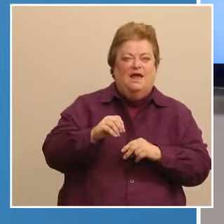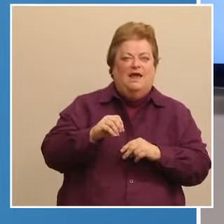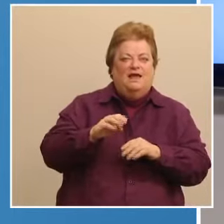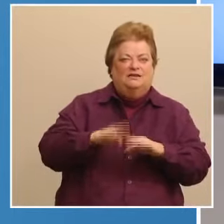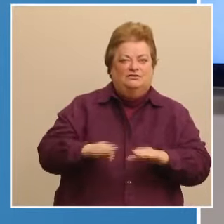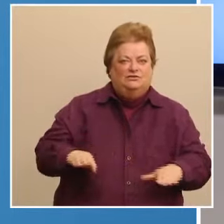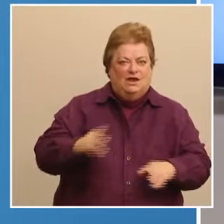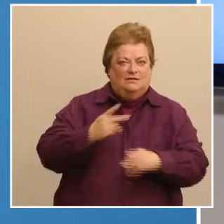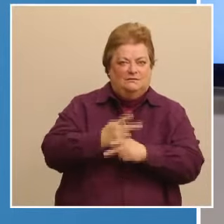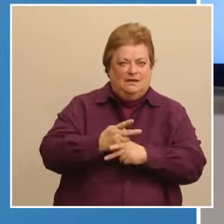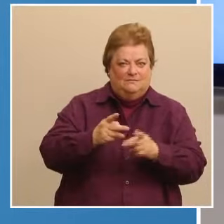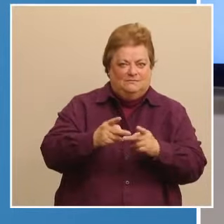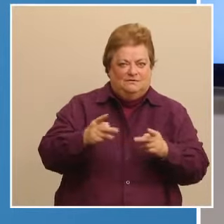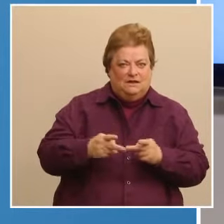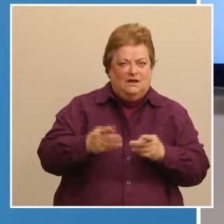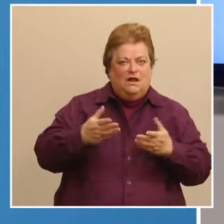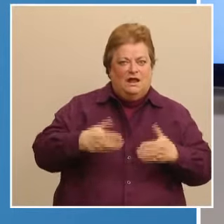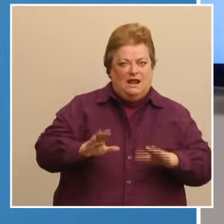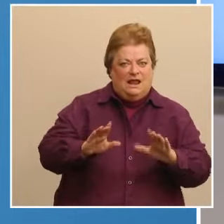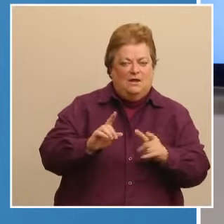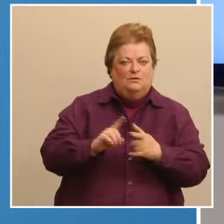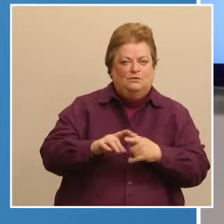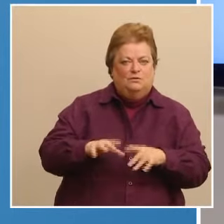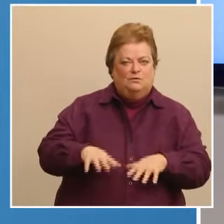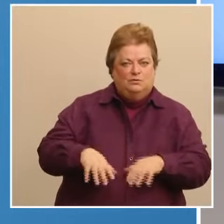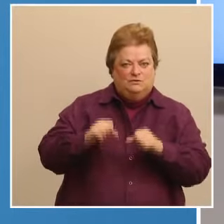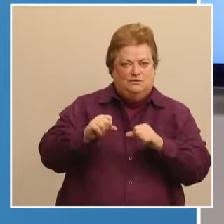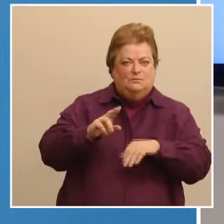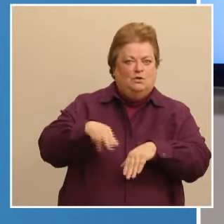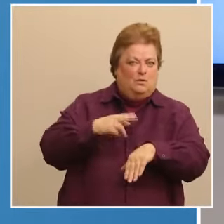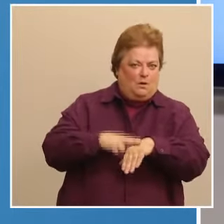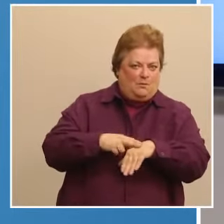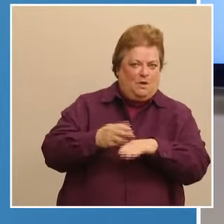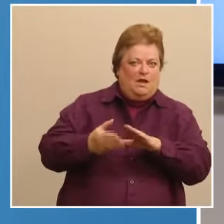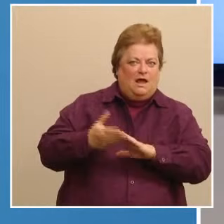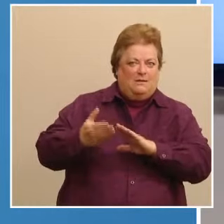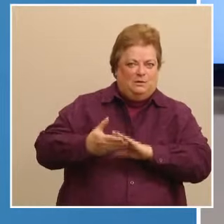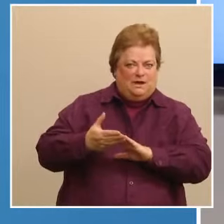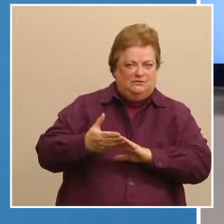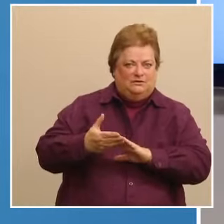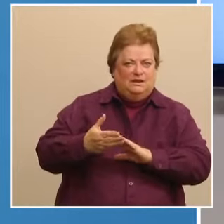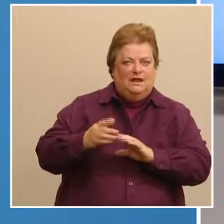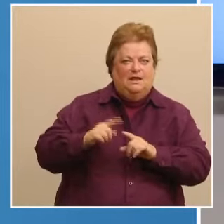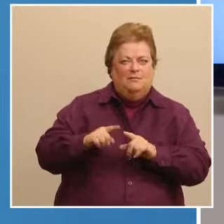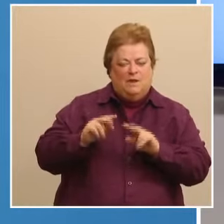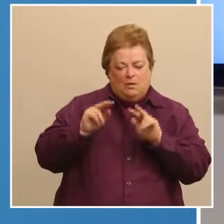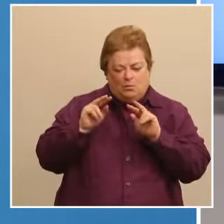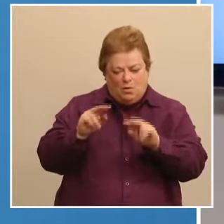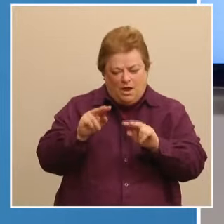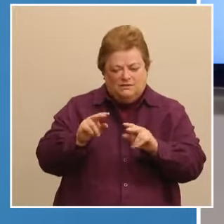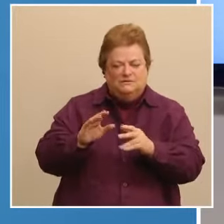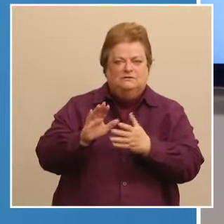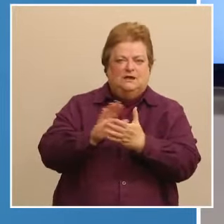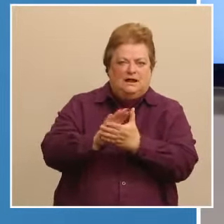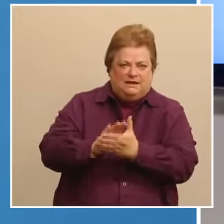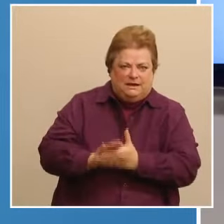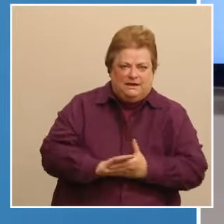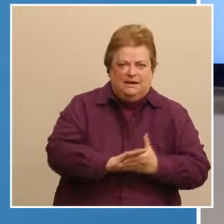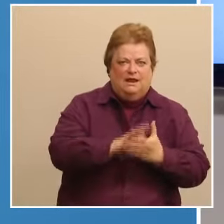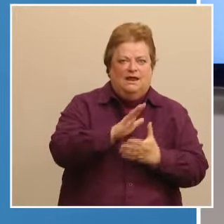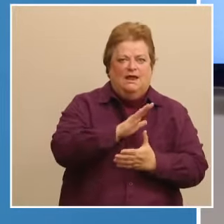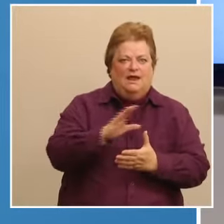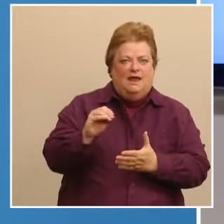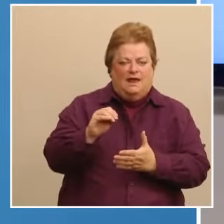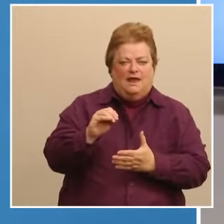care facilities will be allowed to otherwise resume normal operations, subject to heightened sanitation and